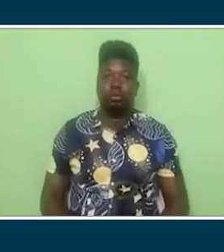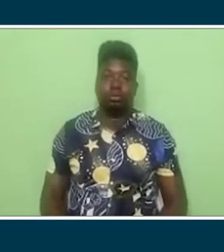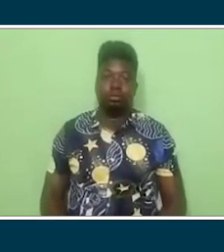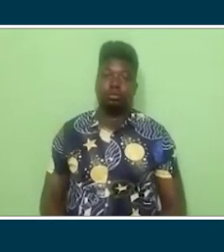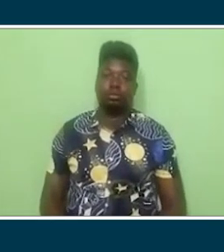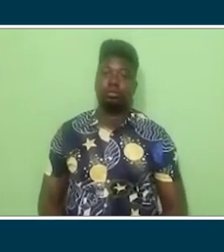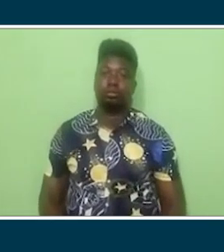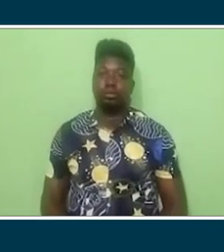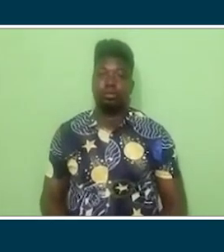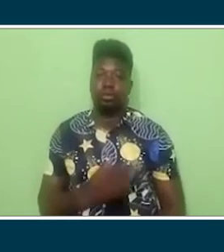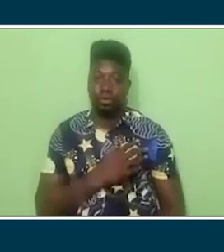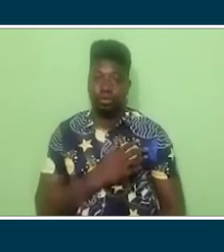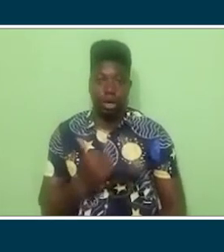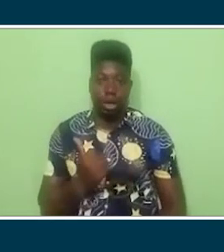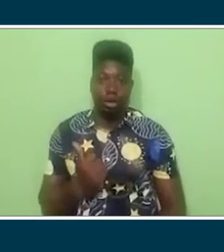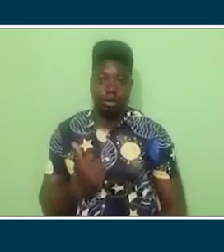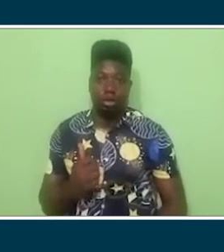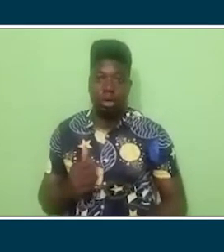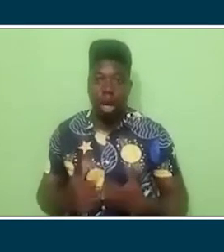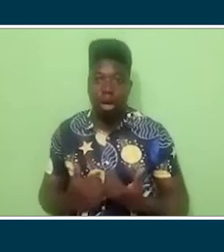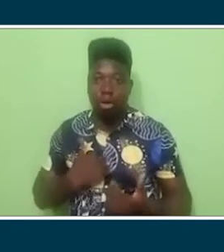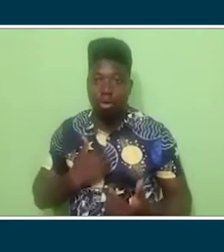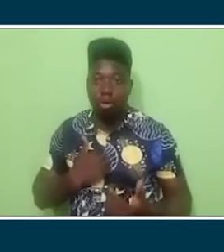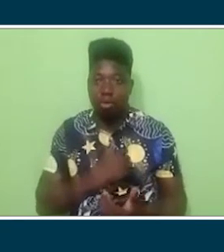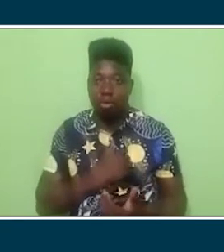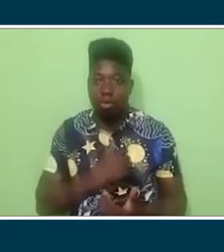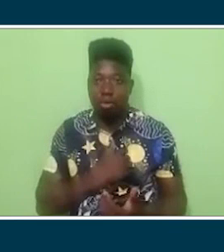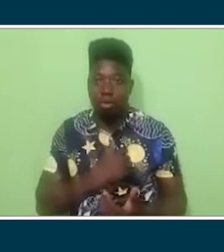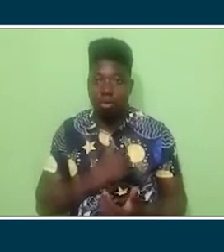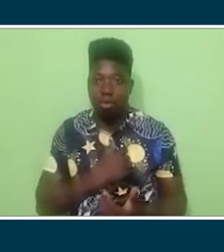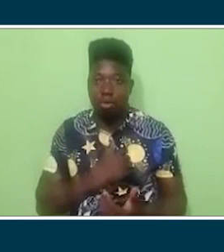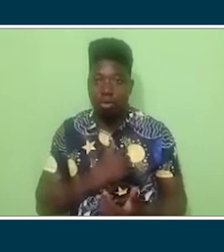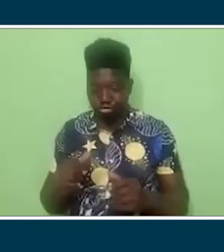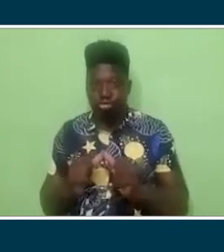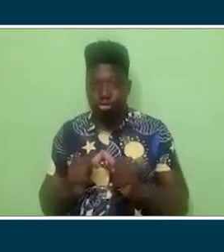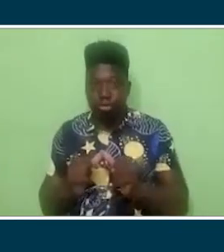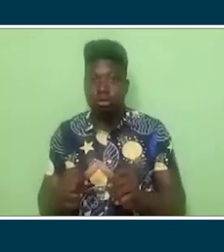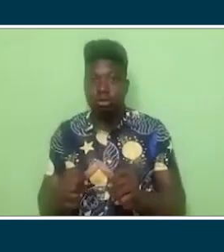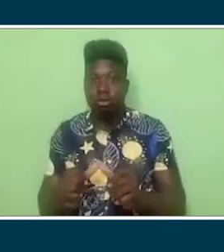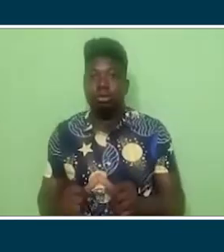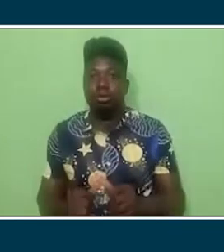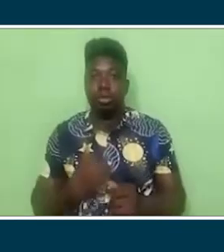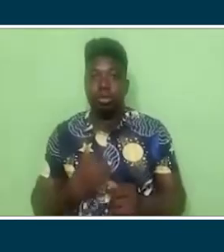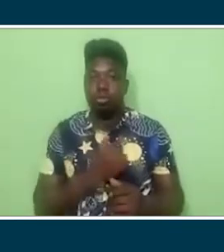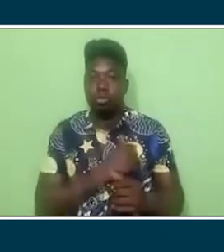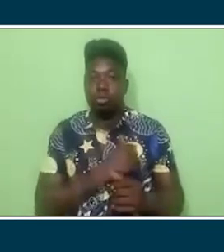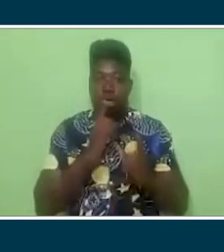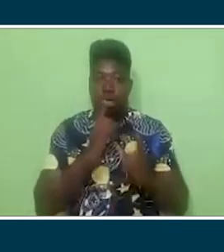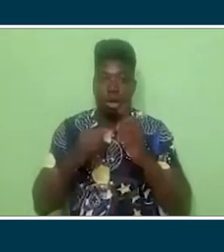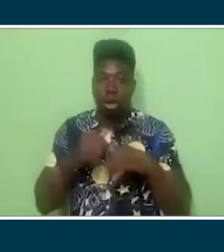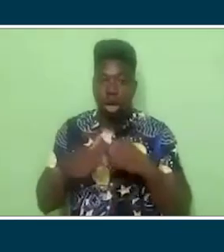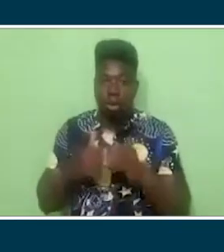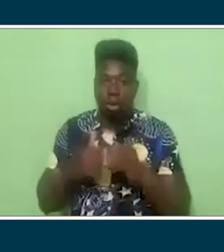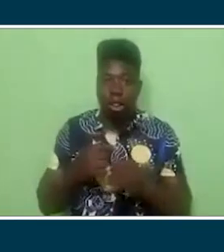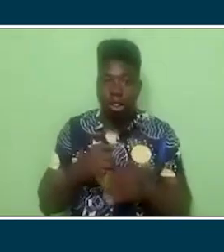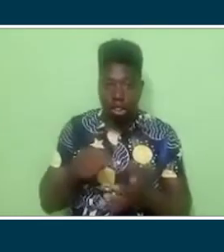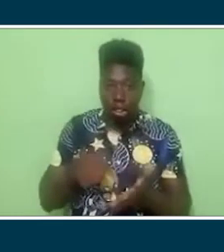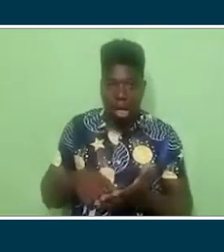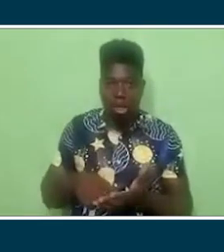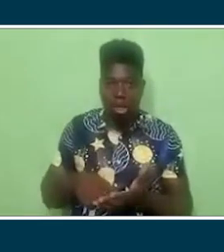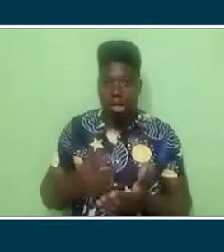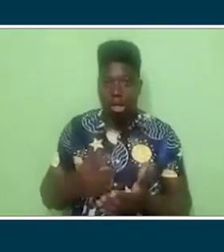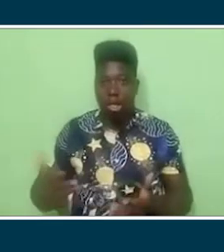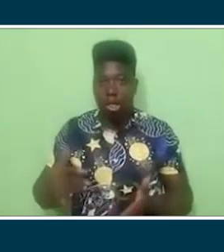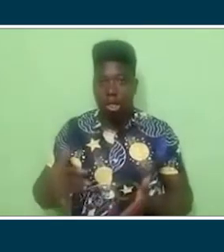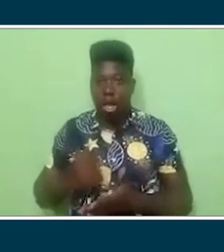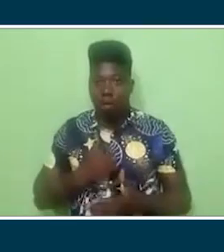are have never really existed in a particular way. And we're talking about, this is the thing that we sometimes forget, systems